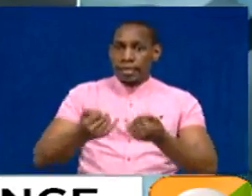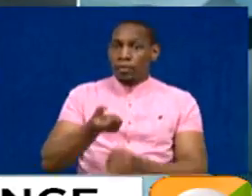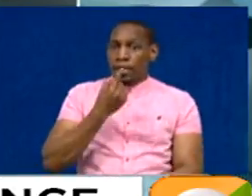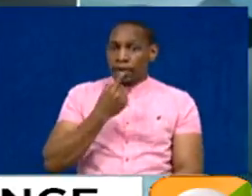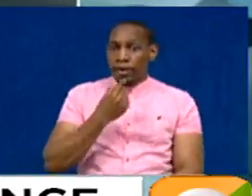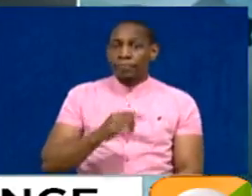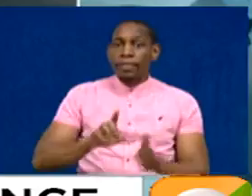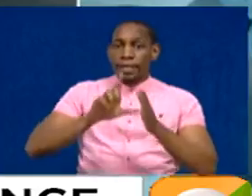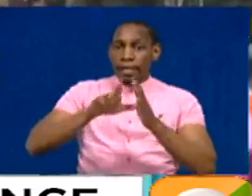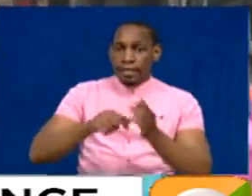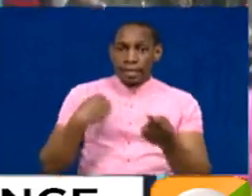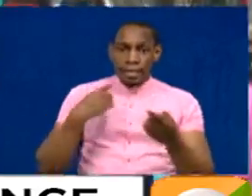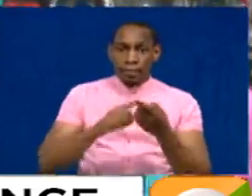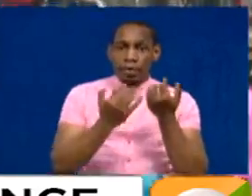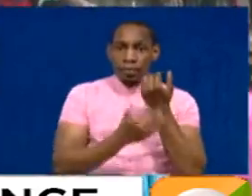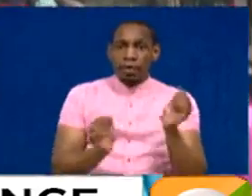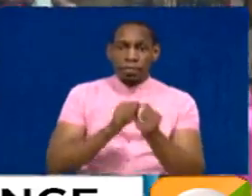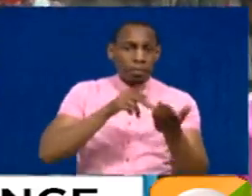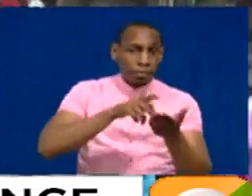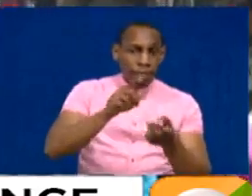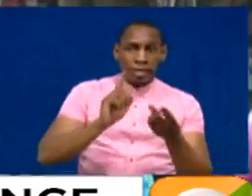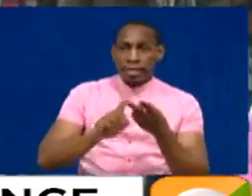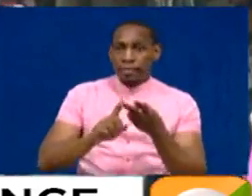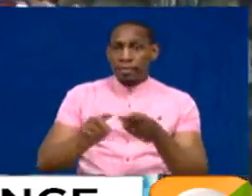antibiotic. And then either the poor can't afford them,